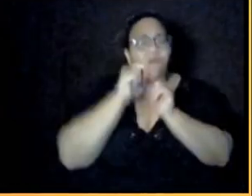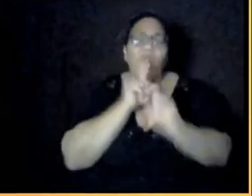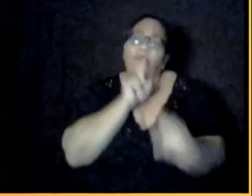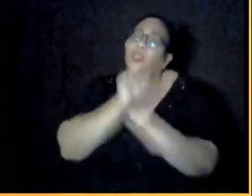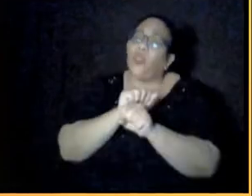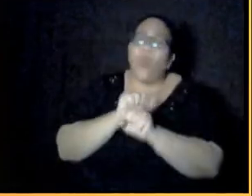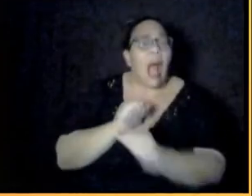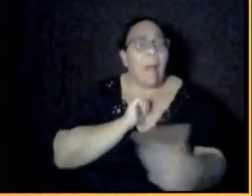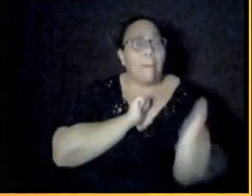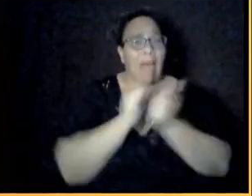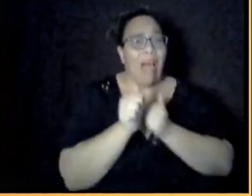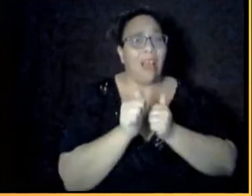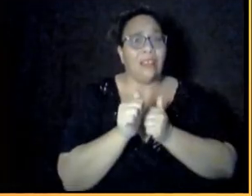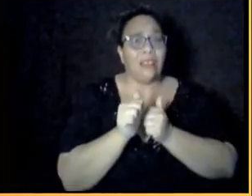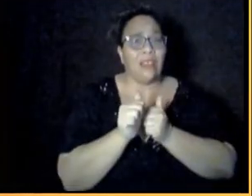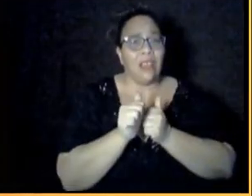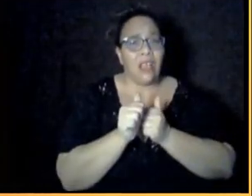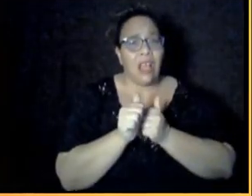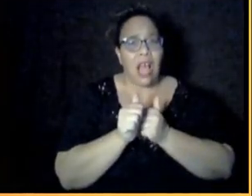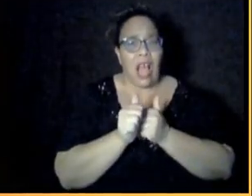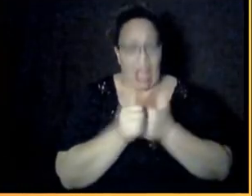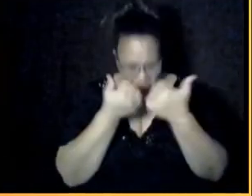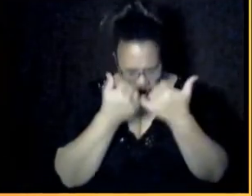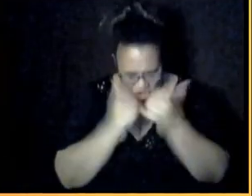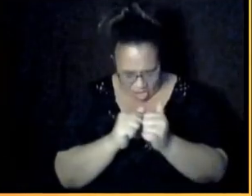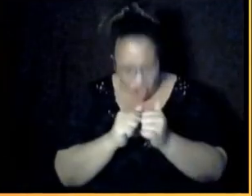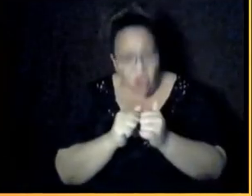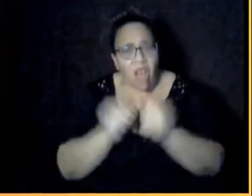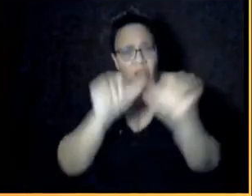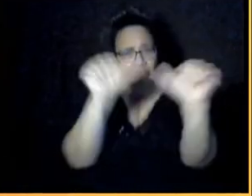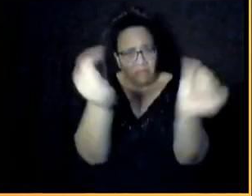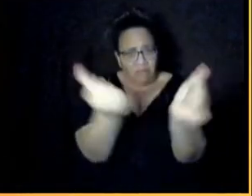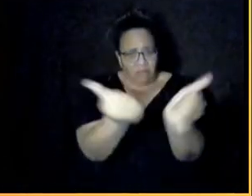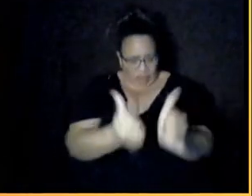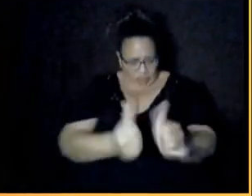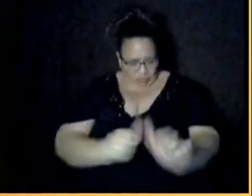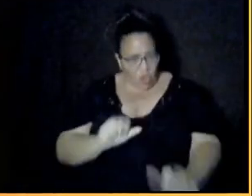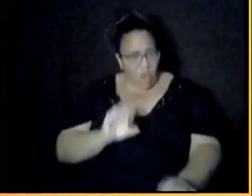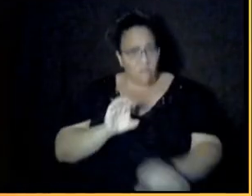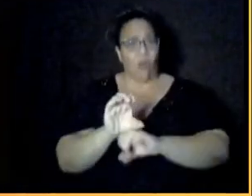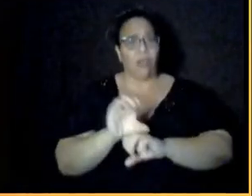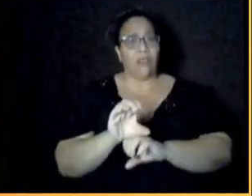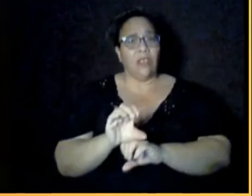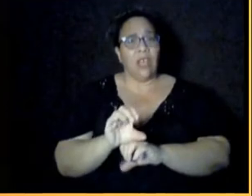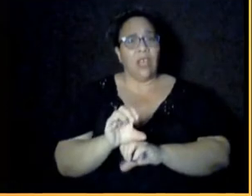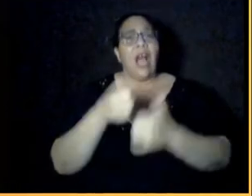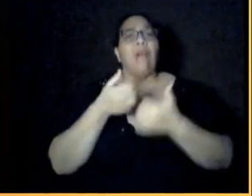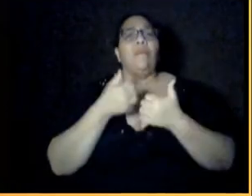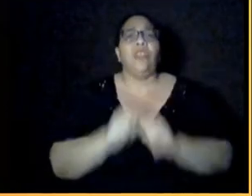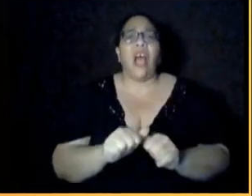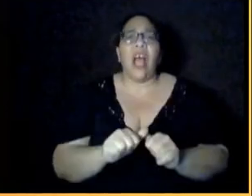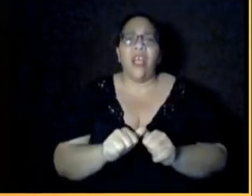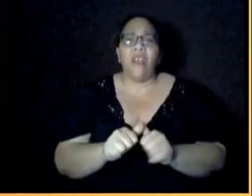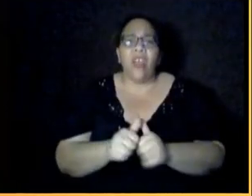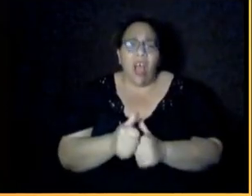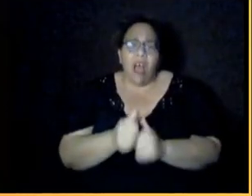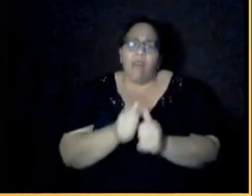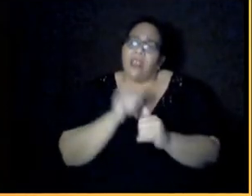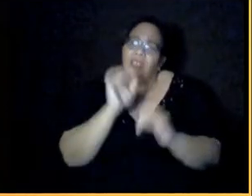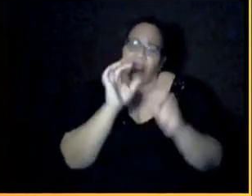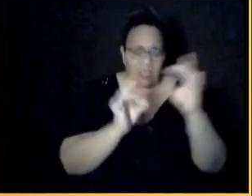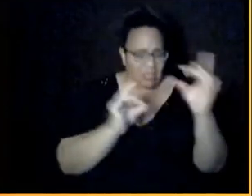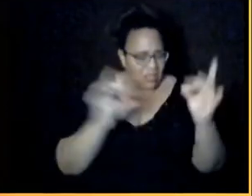of training my waist to get me a shape. I'm tired of tucking my love with the stickiest of tape. I'm